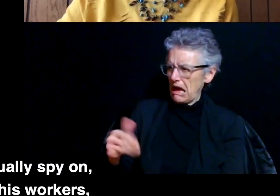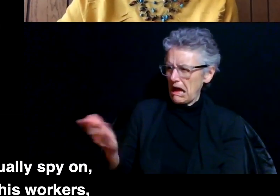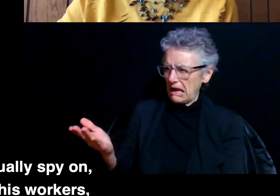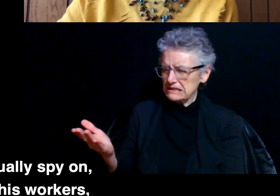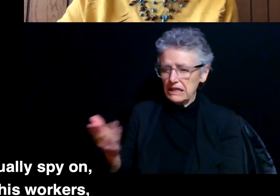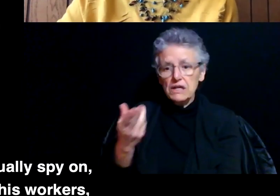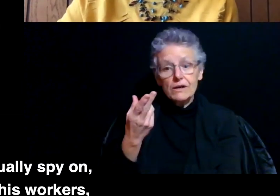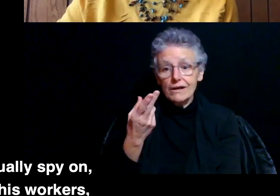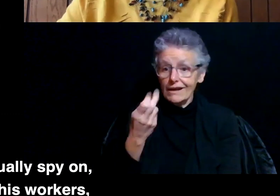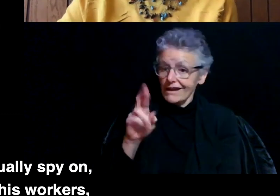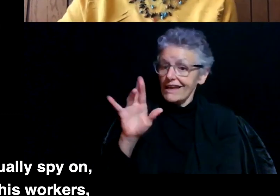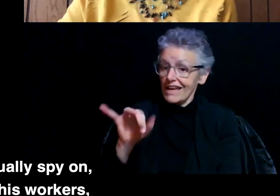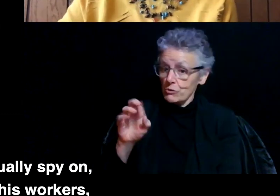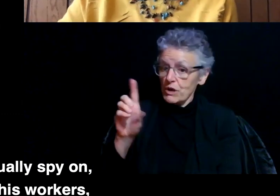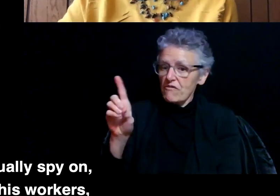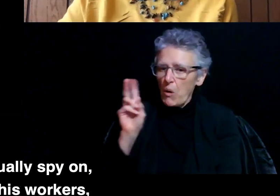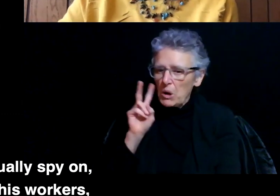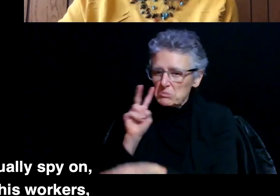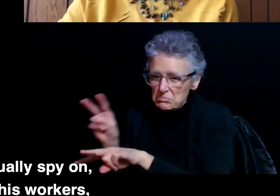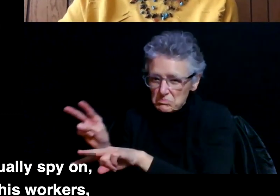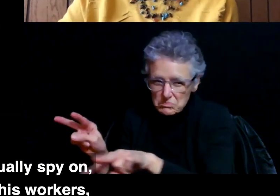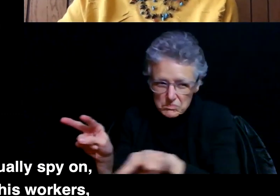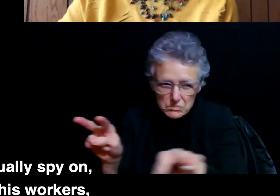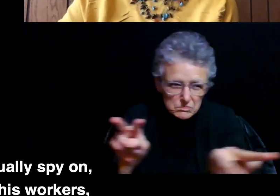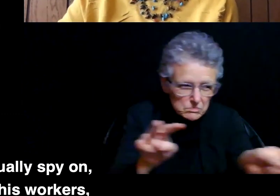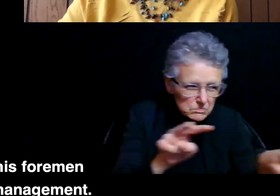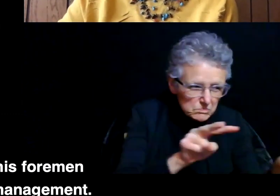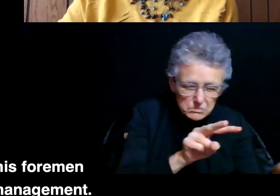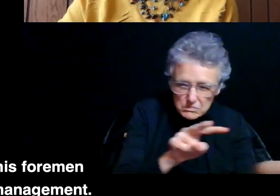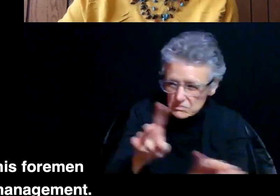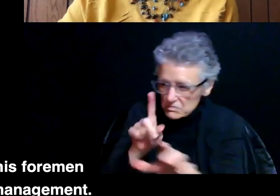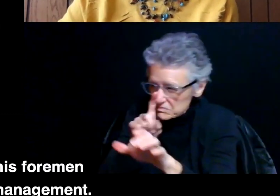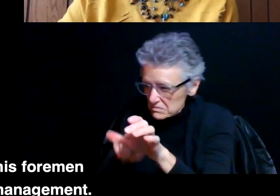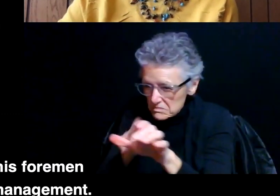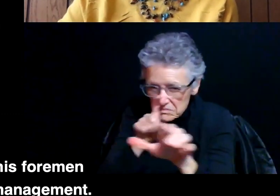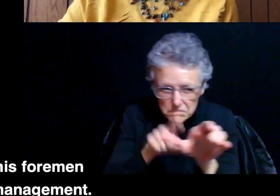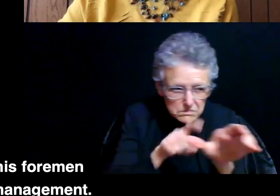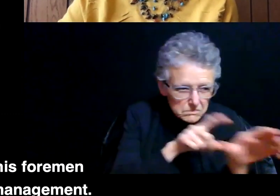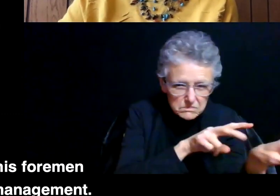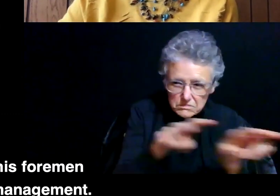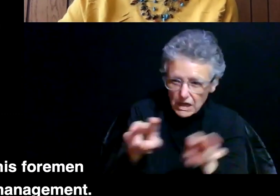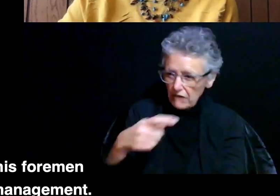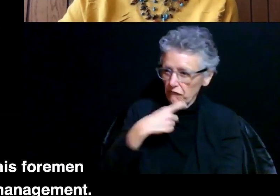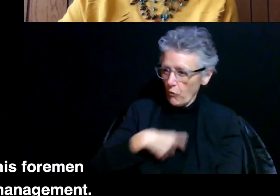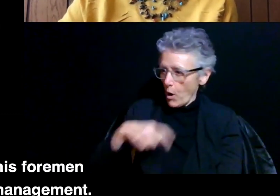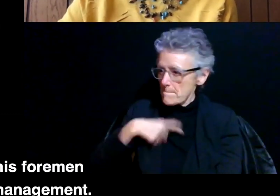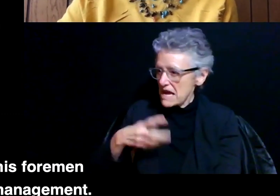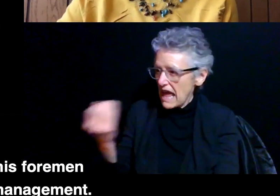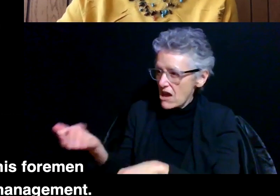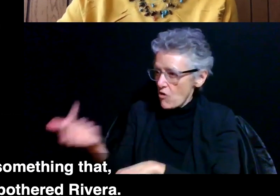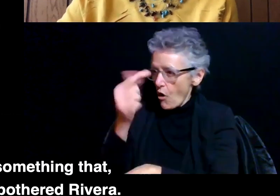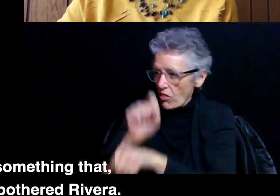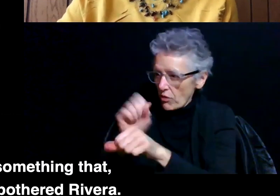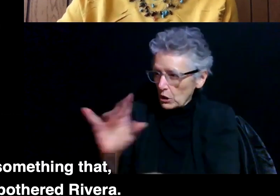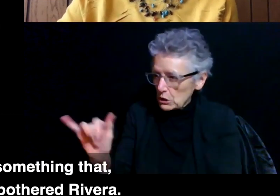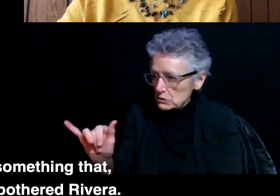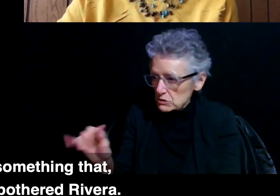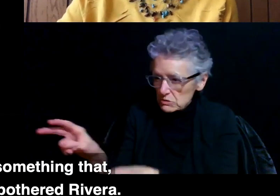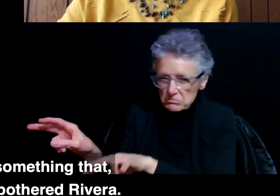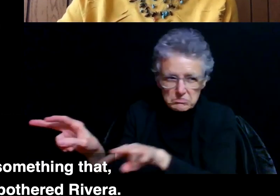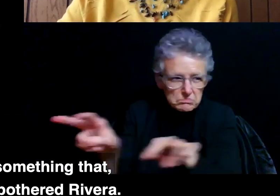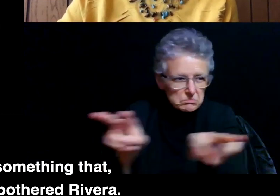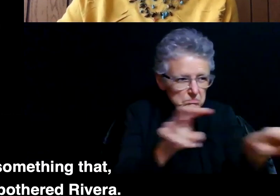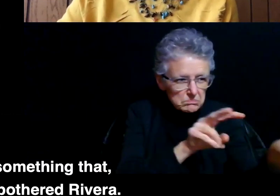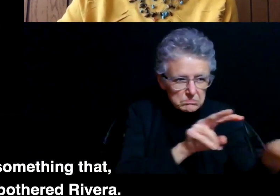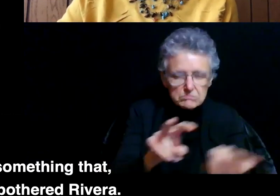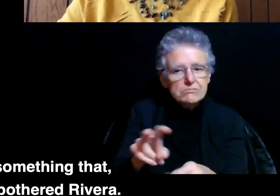to, continually spy on not only his workers, but his foreman and his management. And it